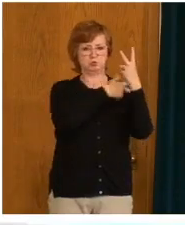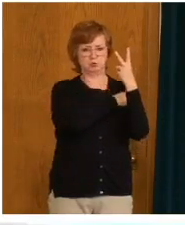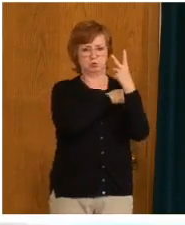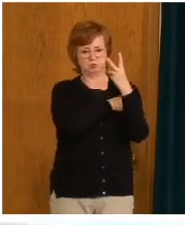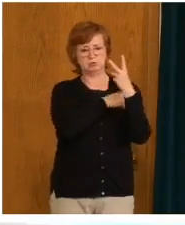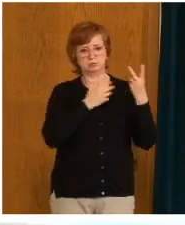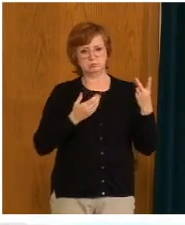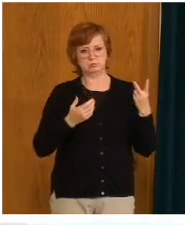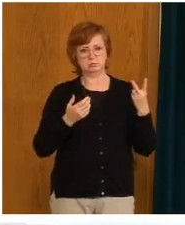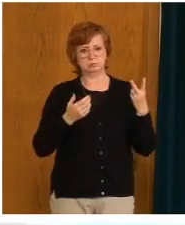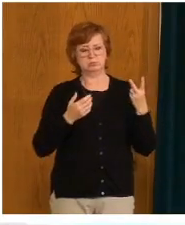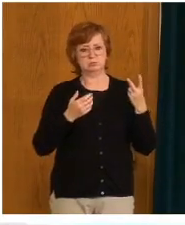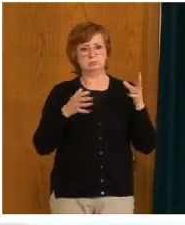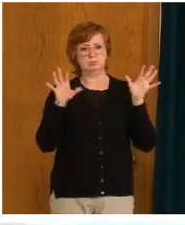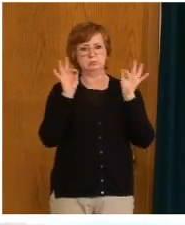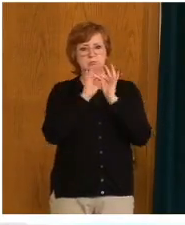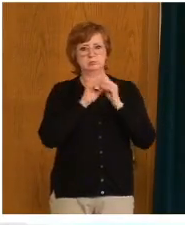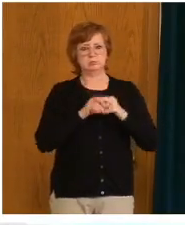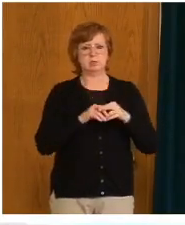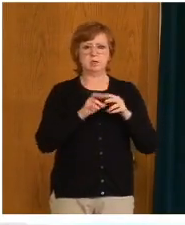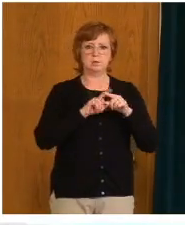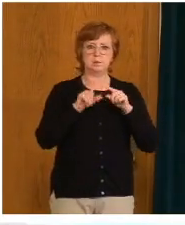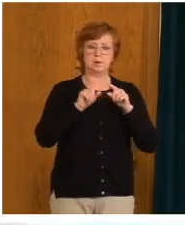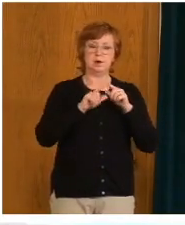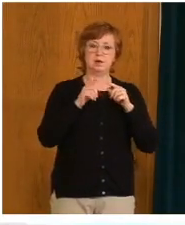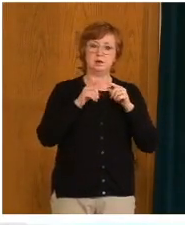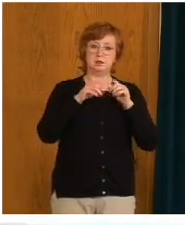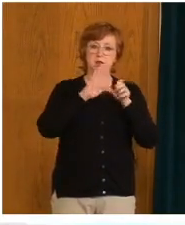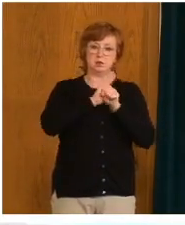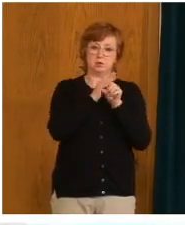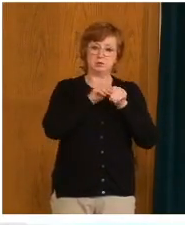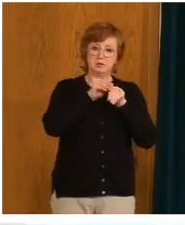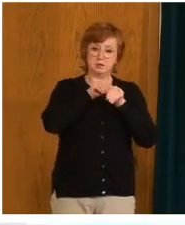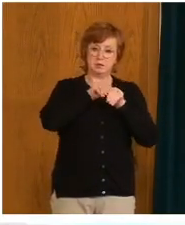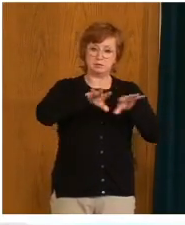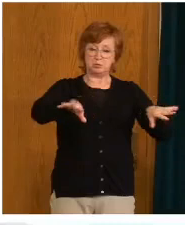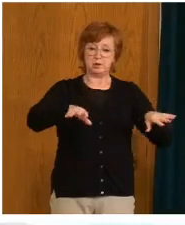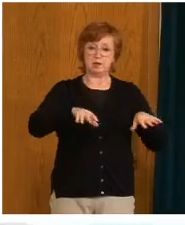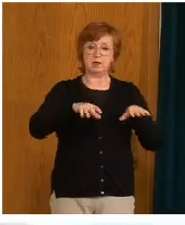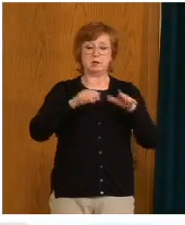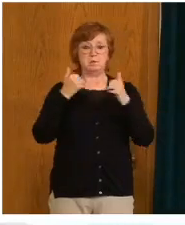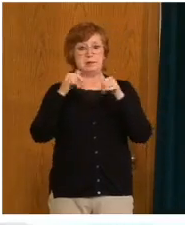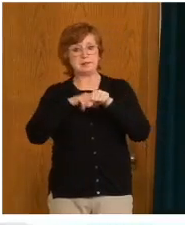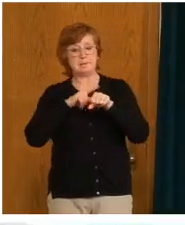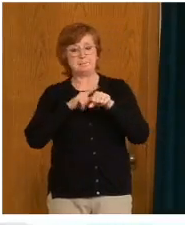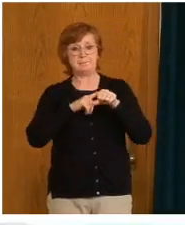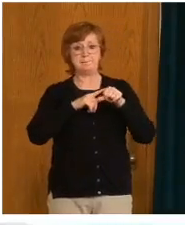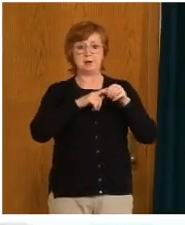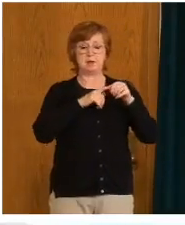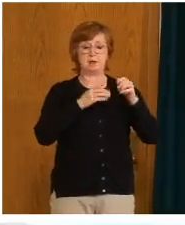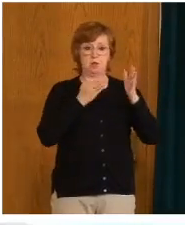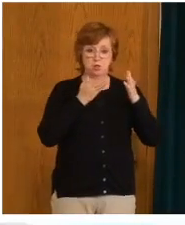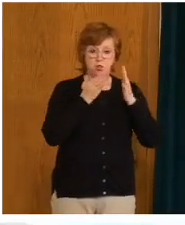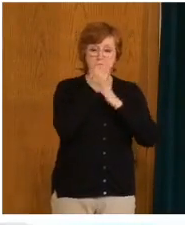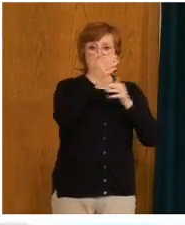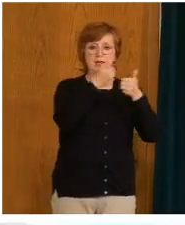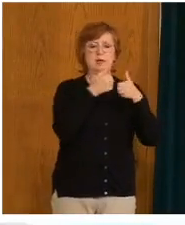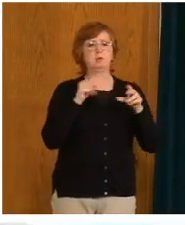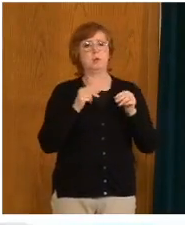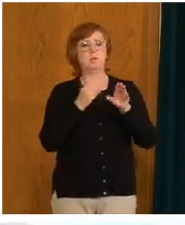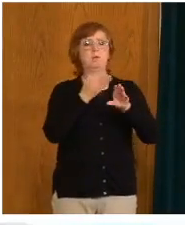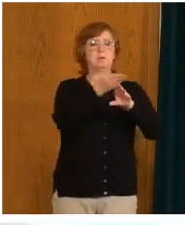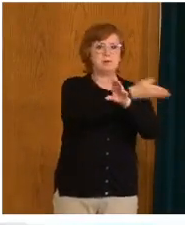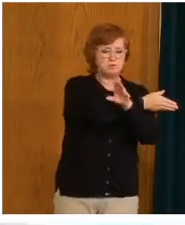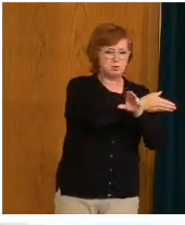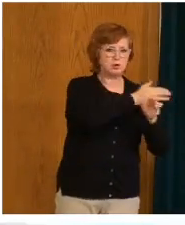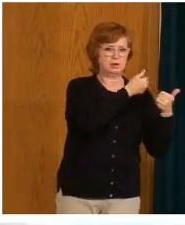not transmission risk during play. It's really some of the meet and greet that may happen before or after, where